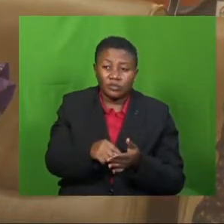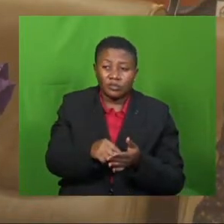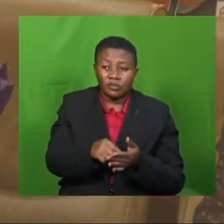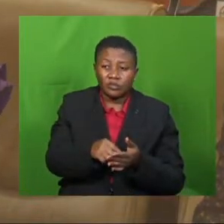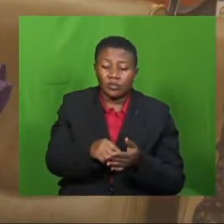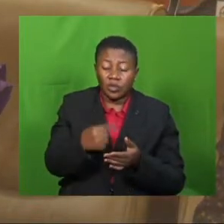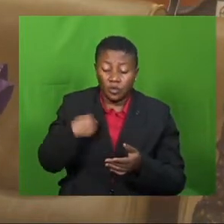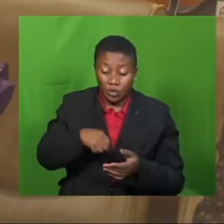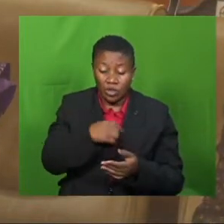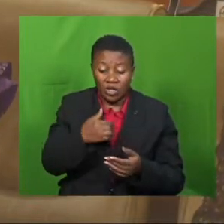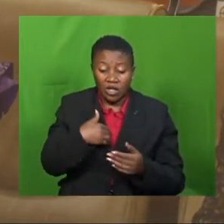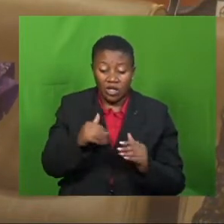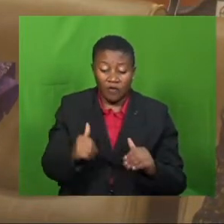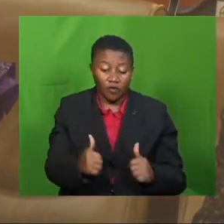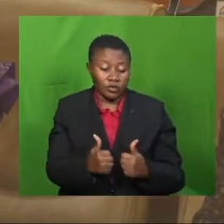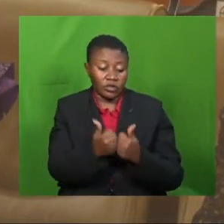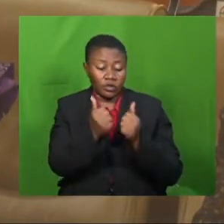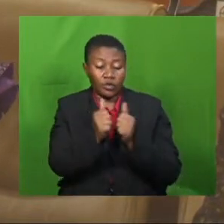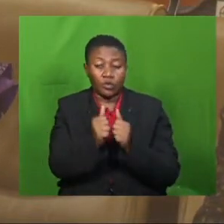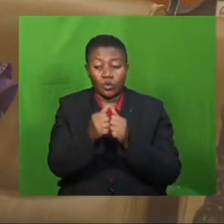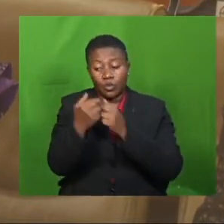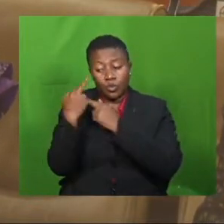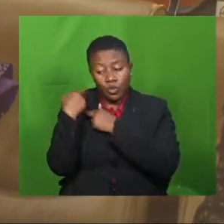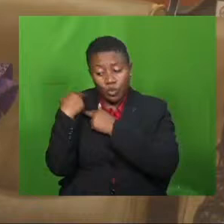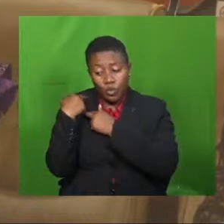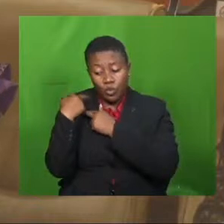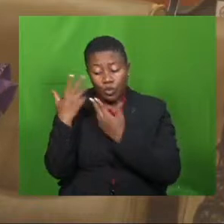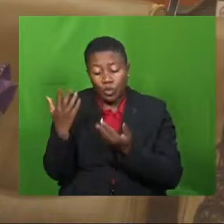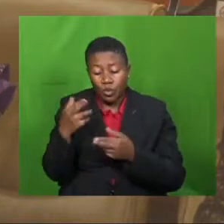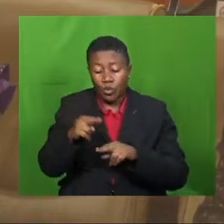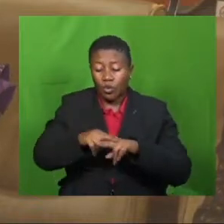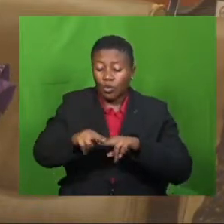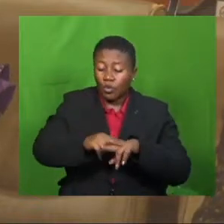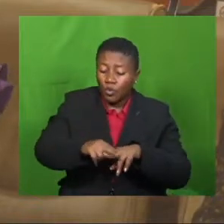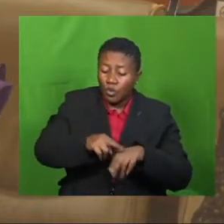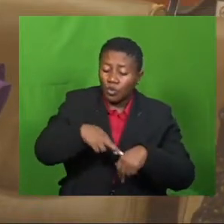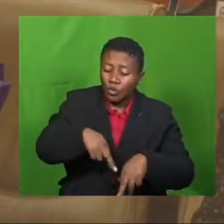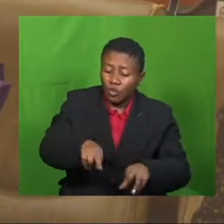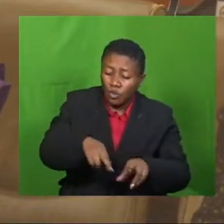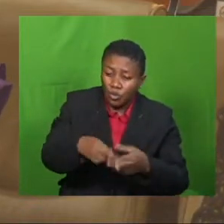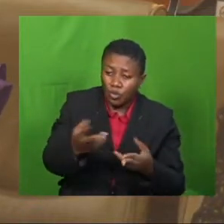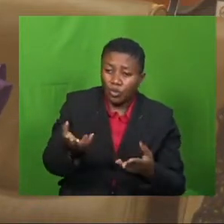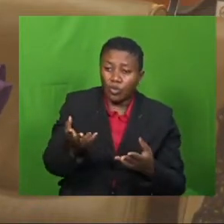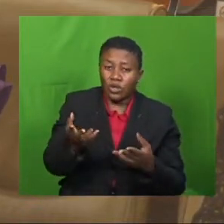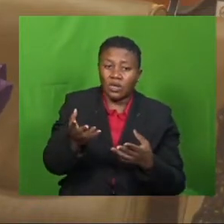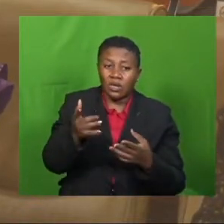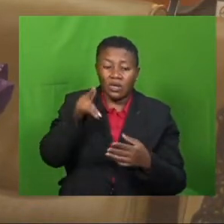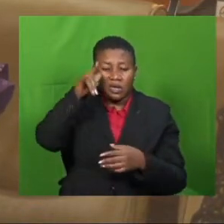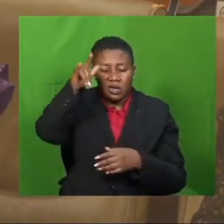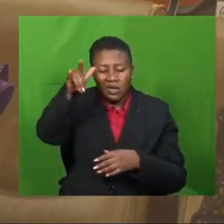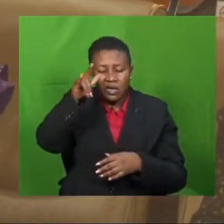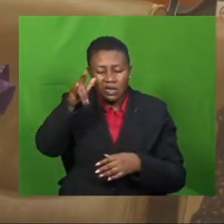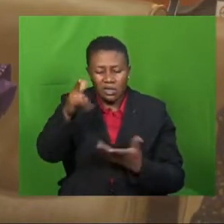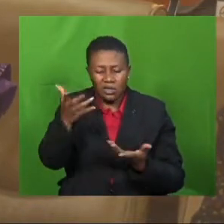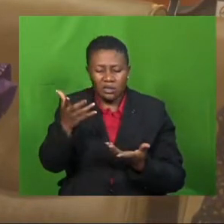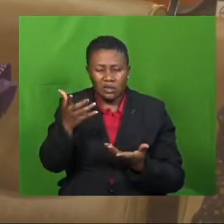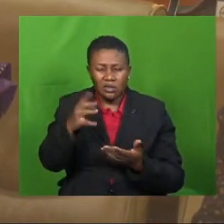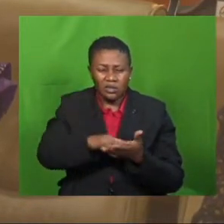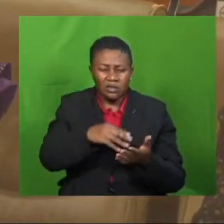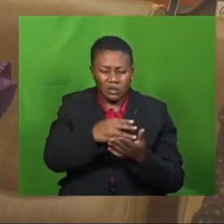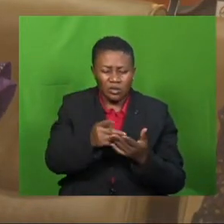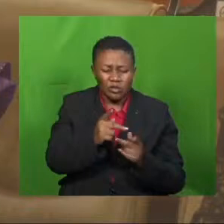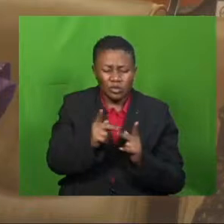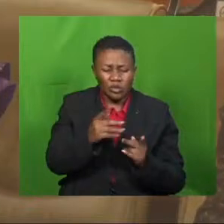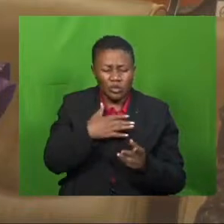have challenges with our road and rail network and our air transport network across the continent. And so Parliament should also